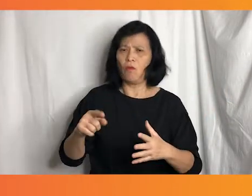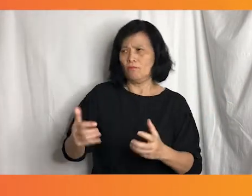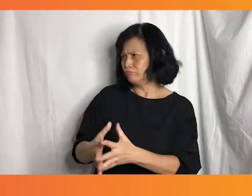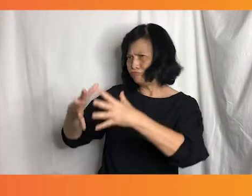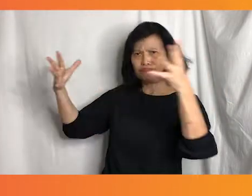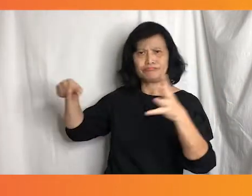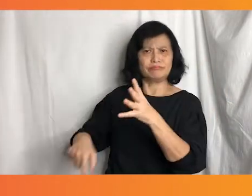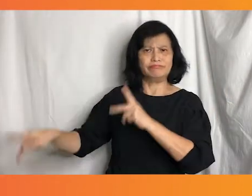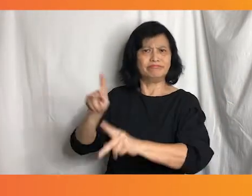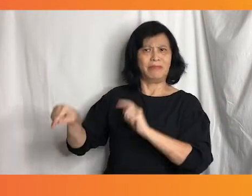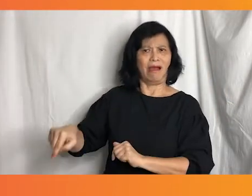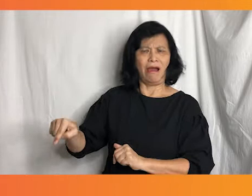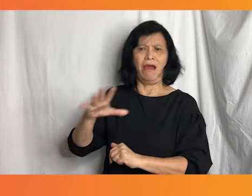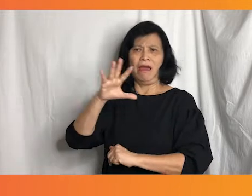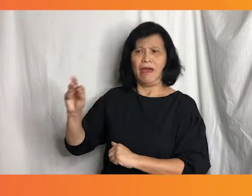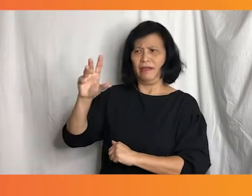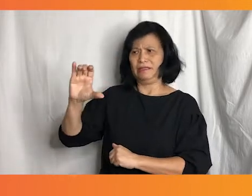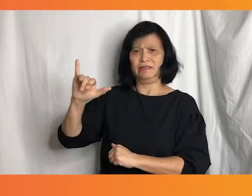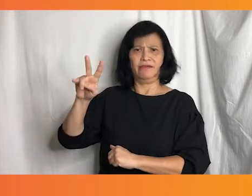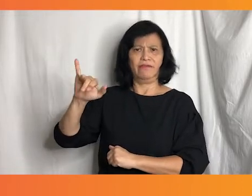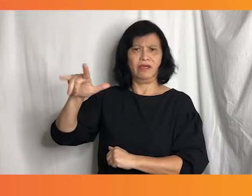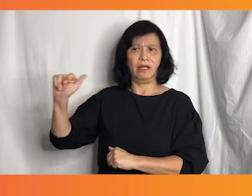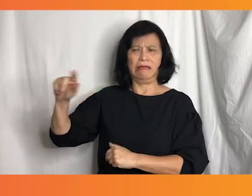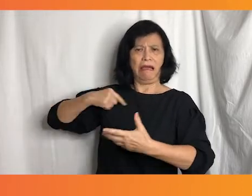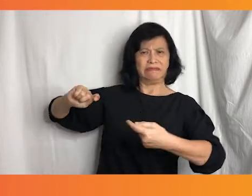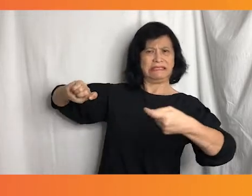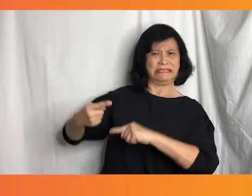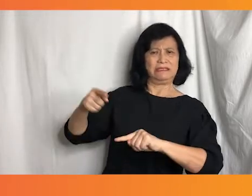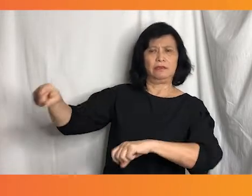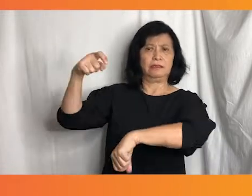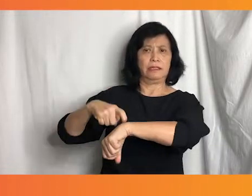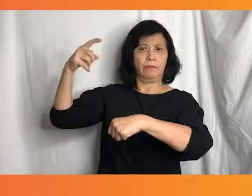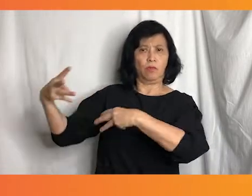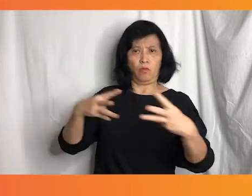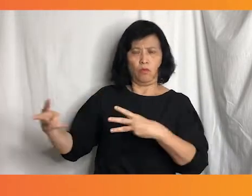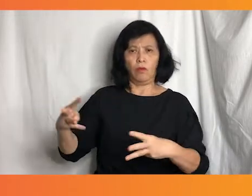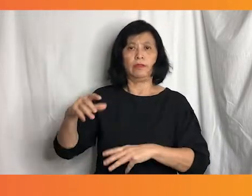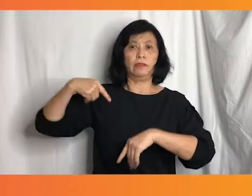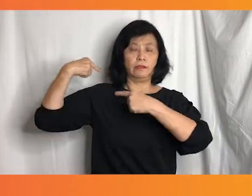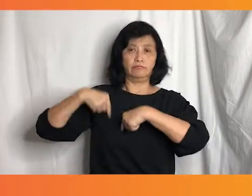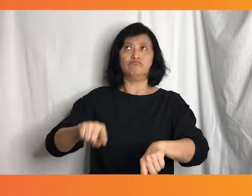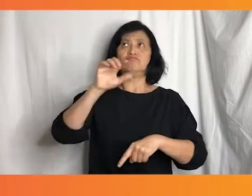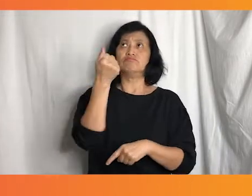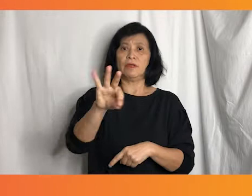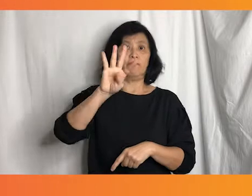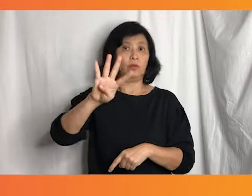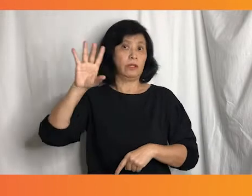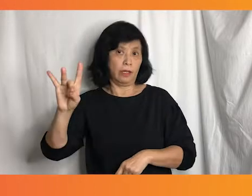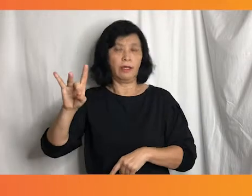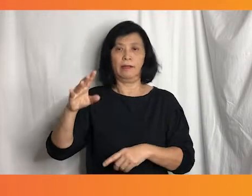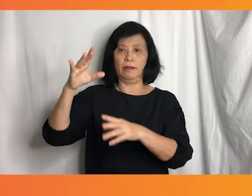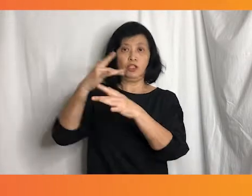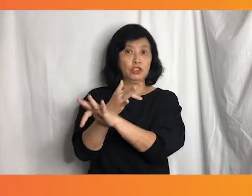of war veterans and civilians who had been injured during wartime. In 1948, Sir Ludwig Guttmann,